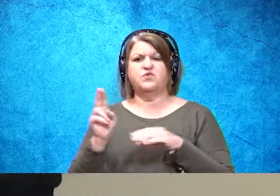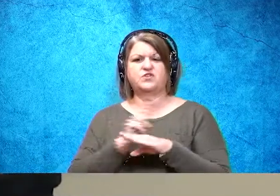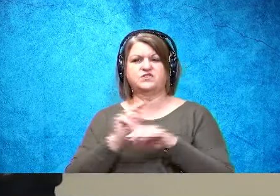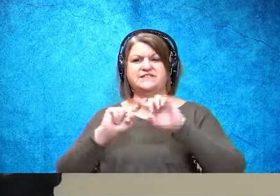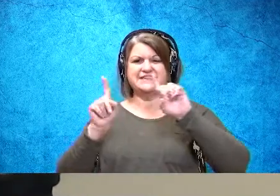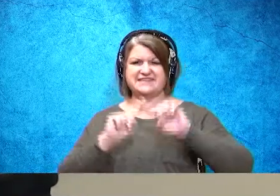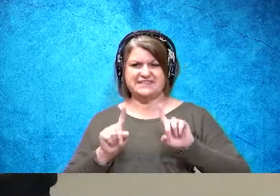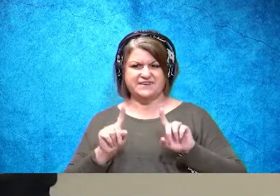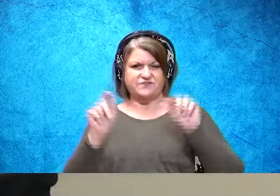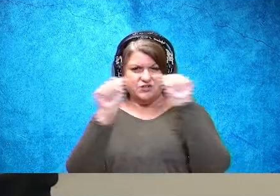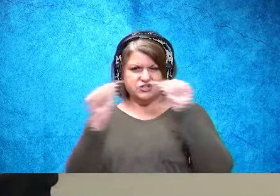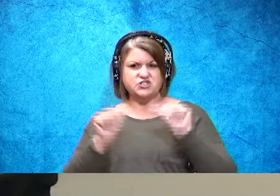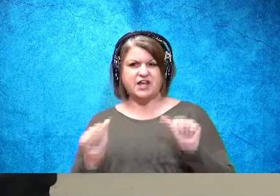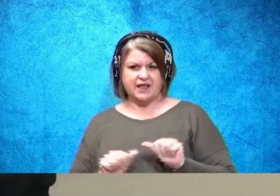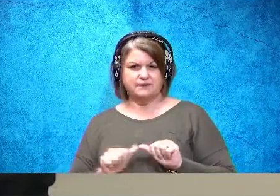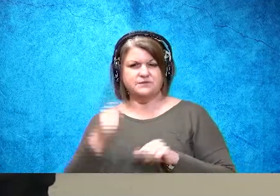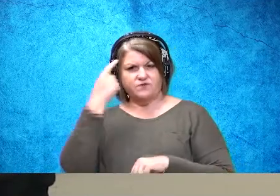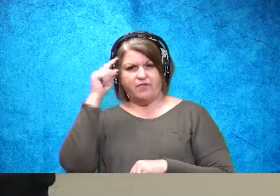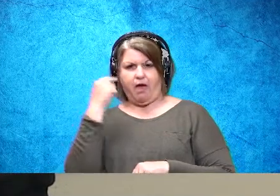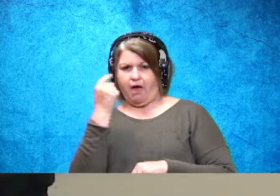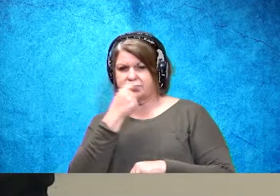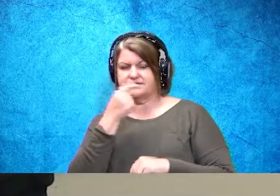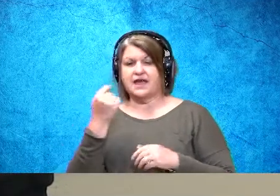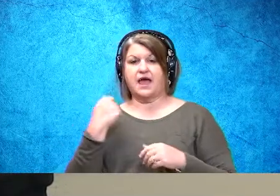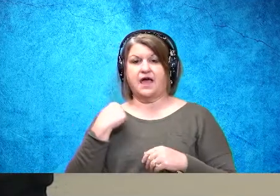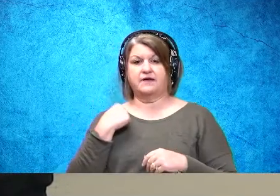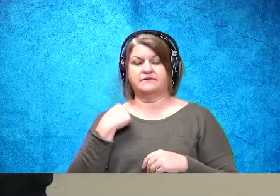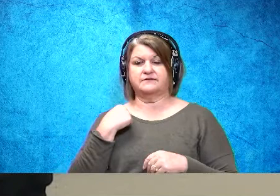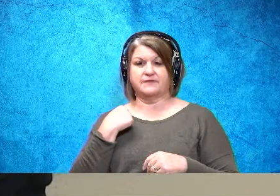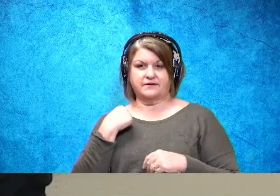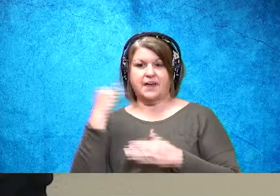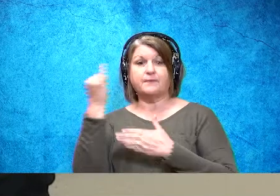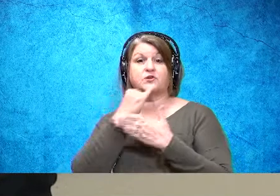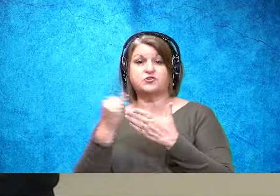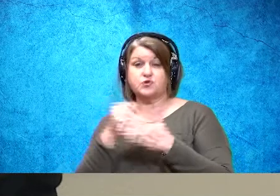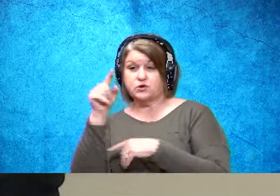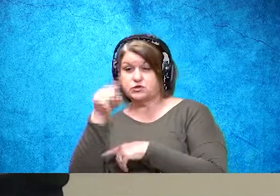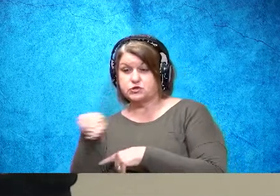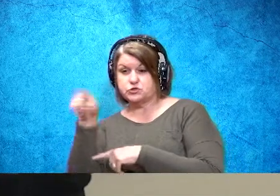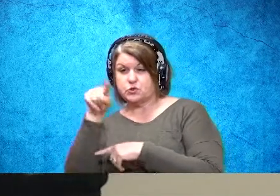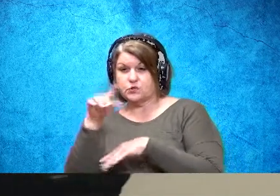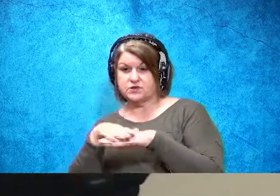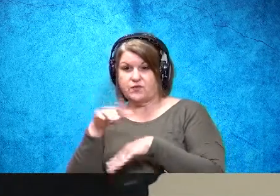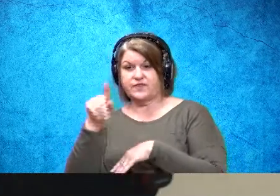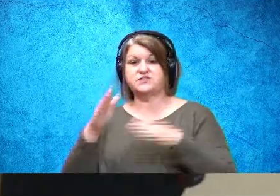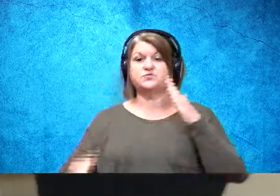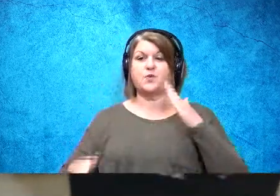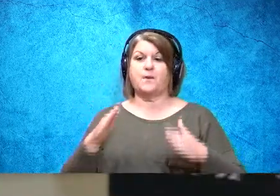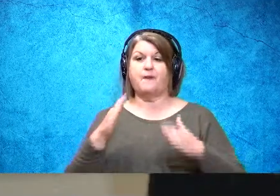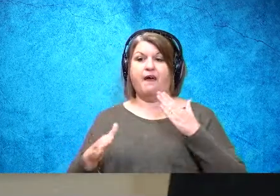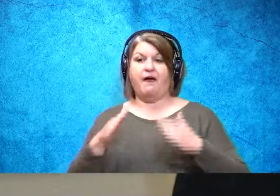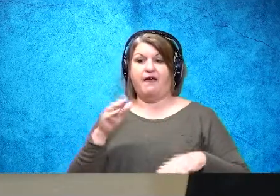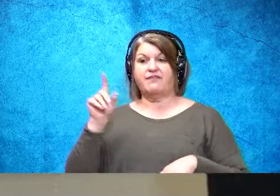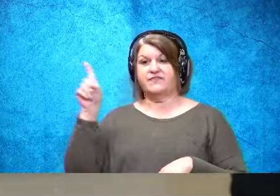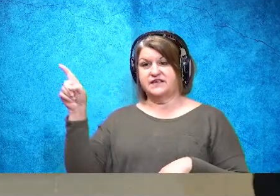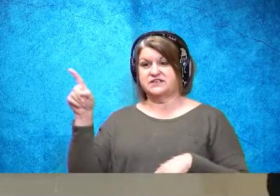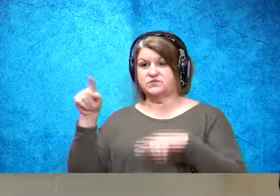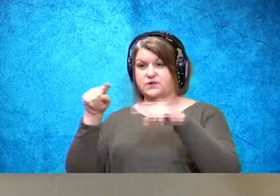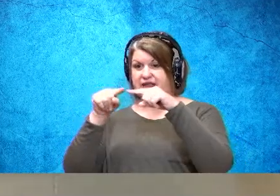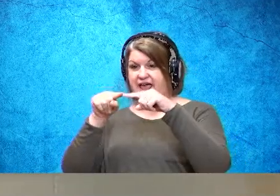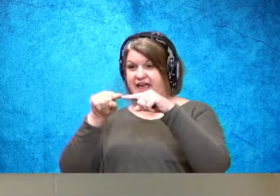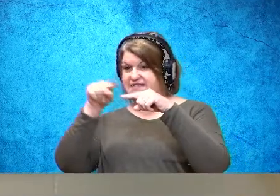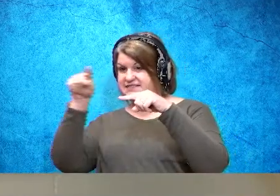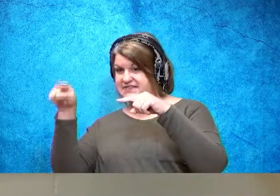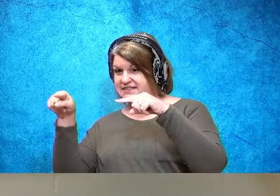eyes. Let me do some circles on this robot. This robot has semicircle eyes, and this one